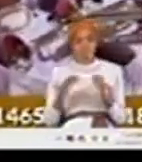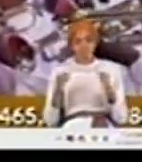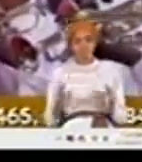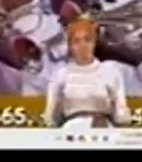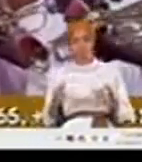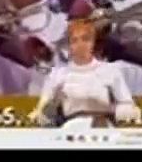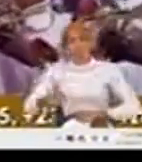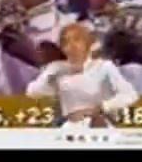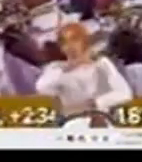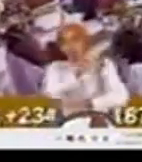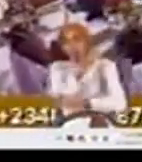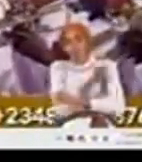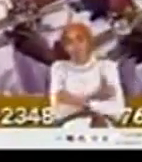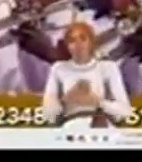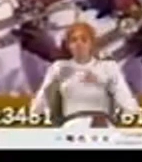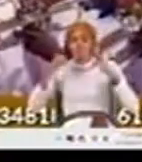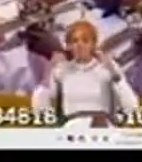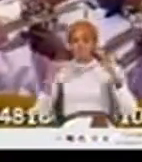walking